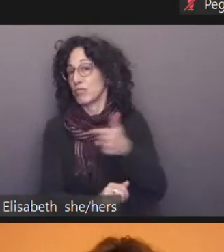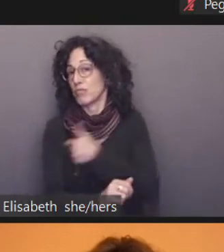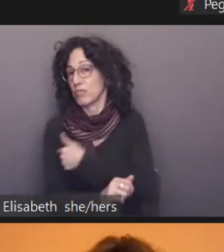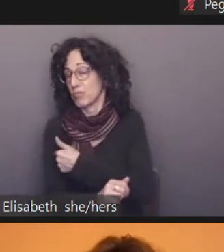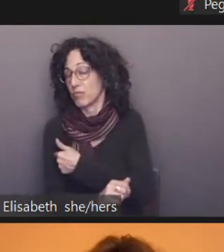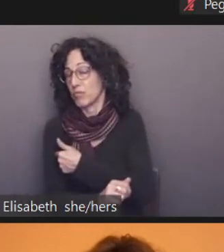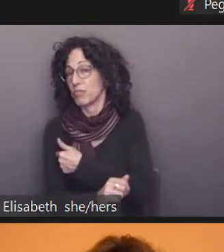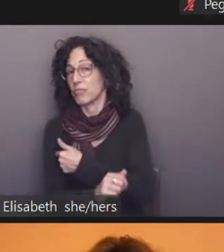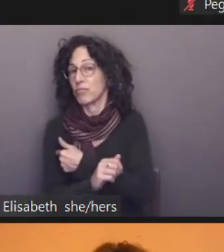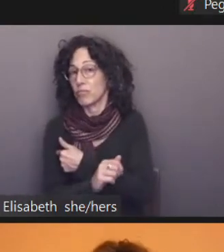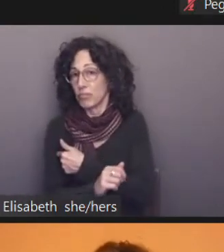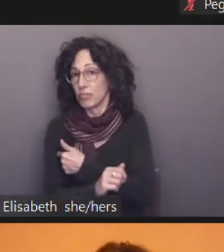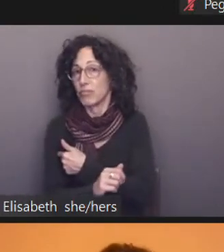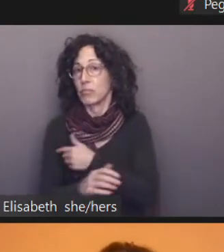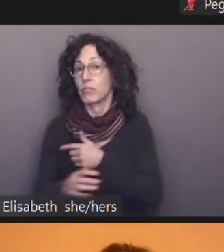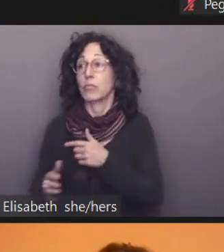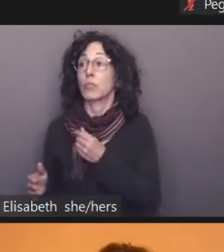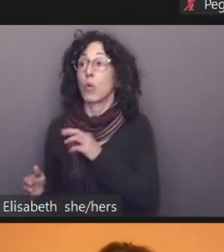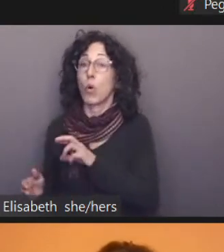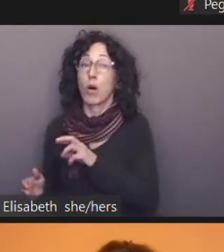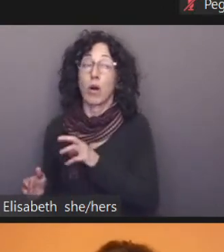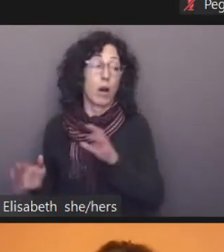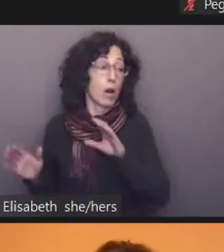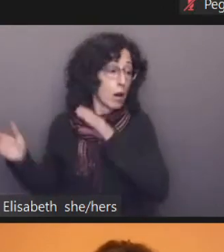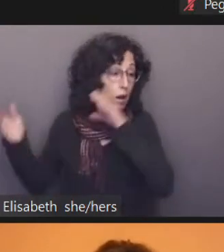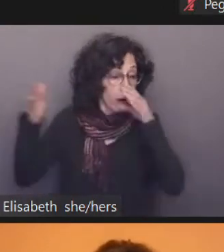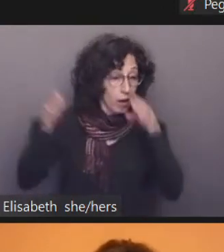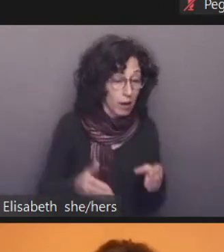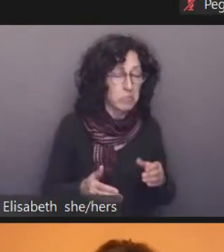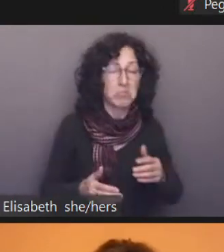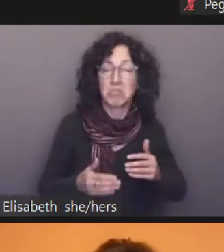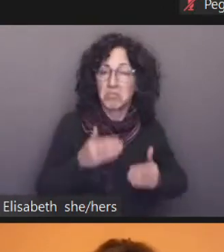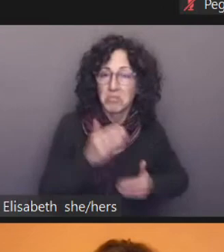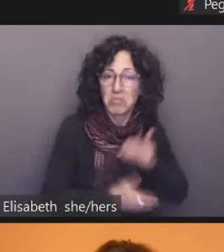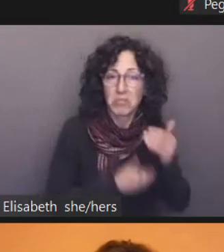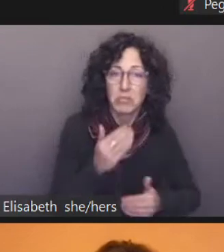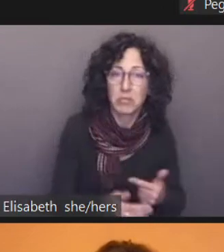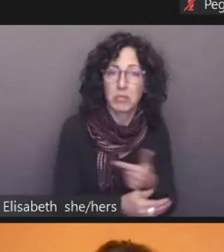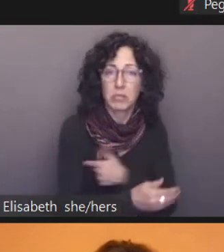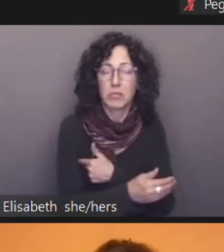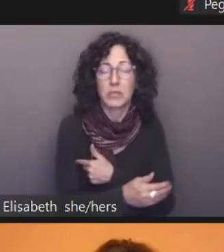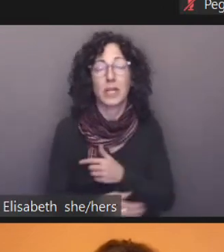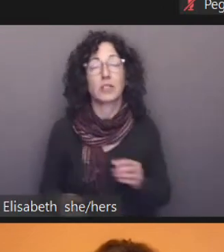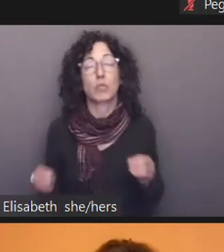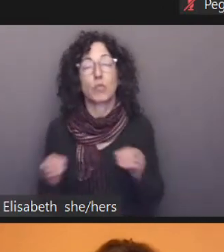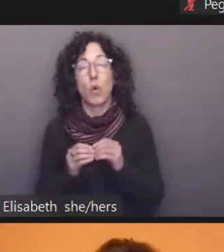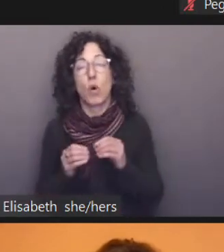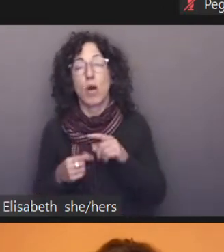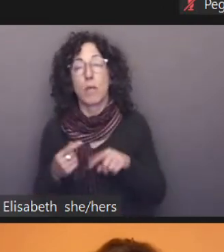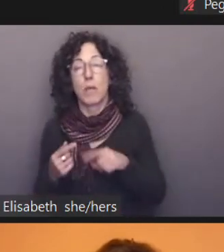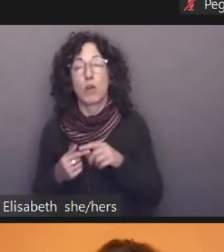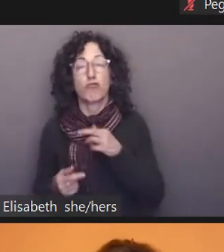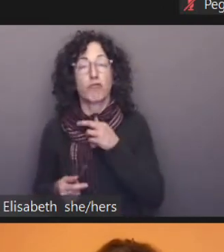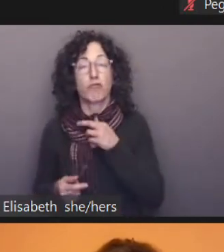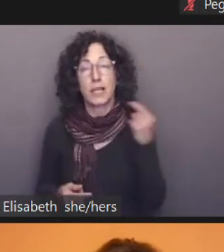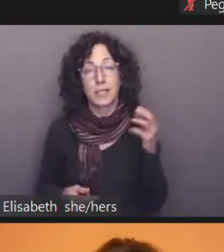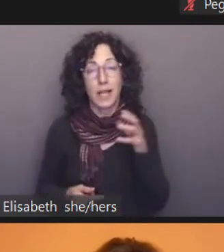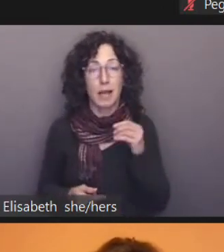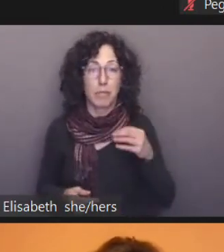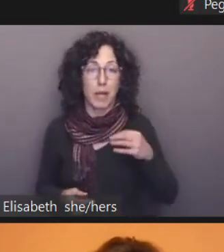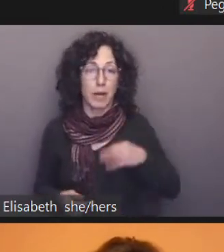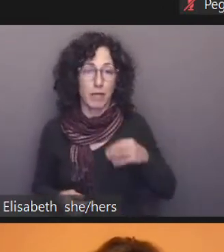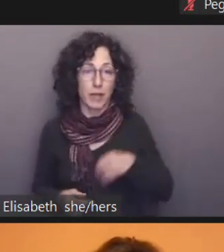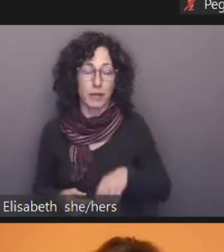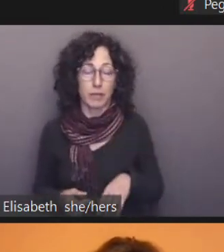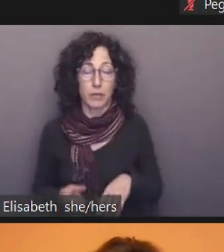I'm worried about it. So, it's talking about sort of risk and benefit, and especially 12 to 15-year-olds,